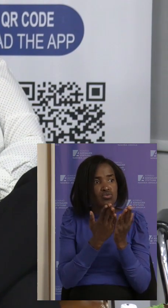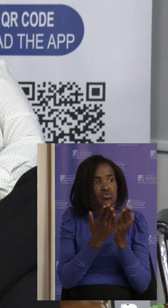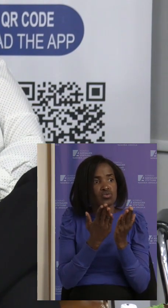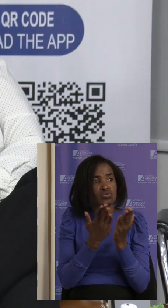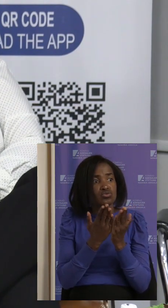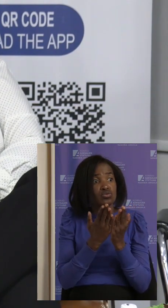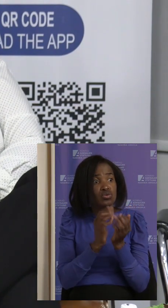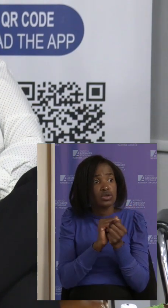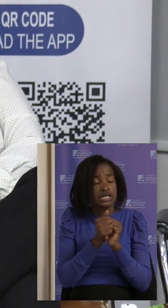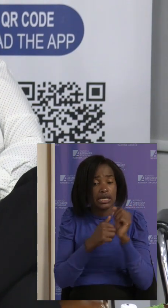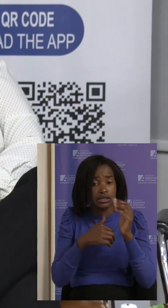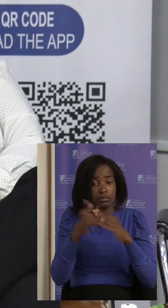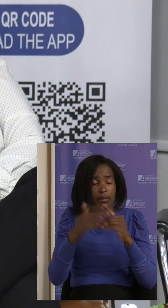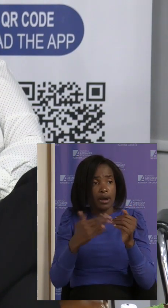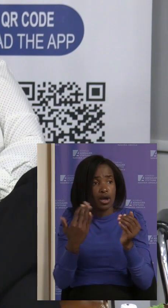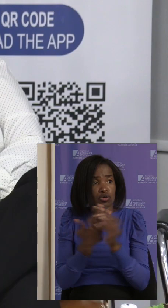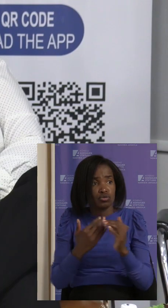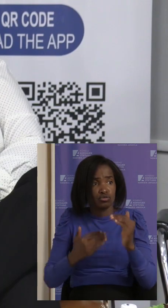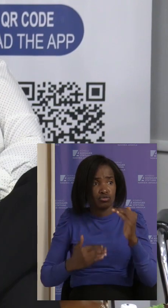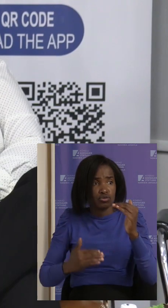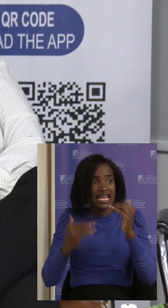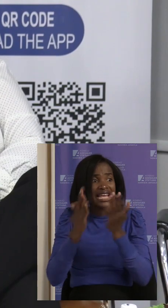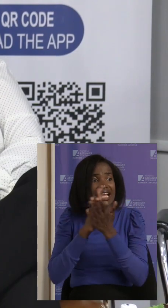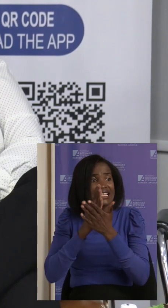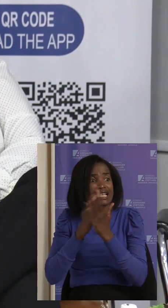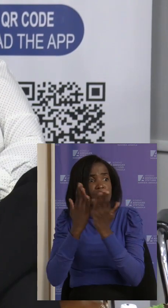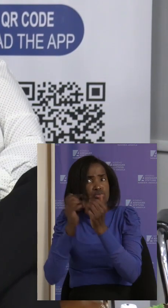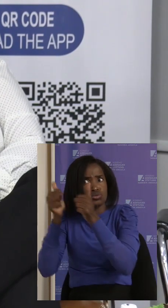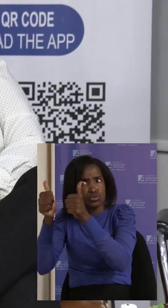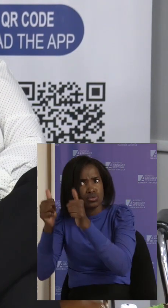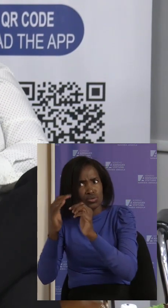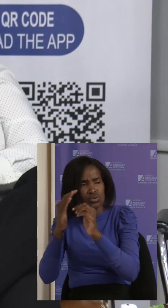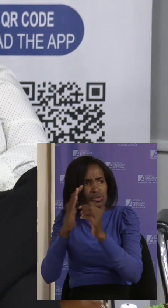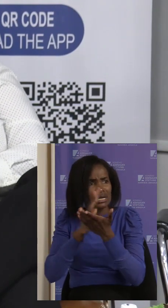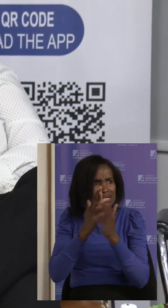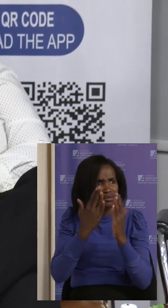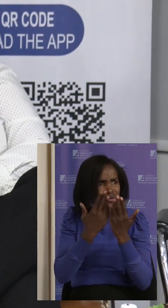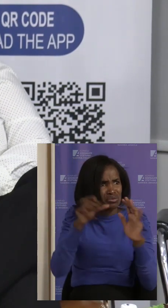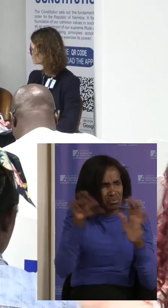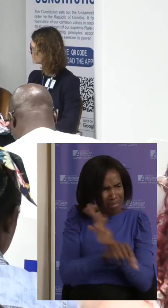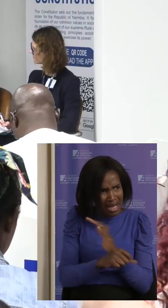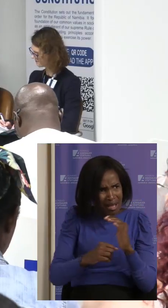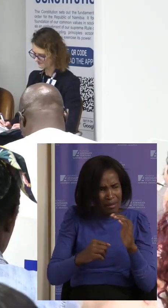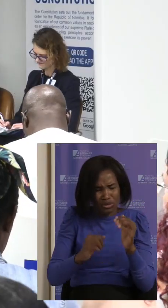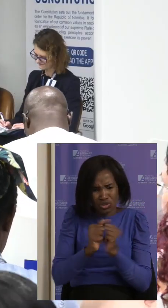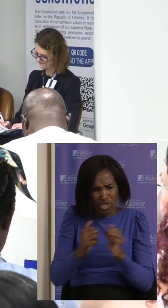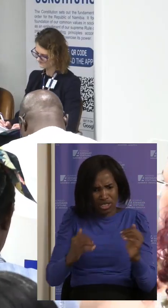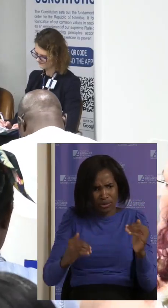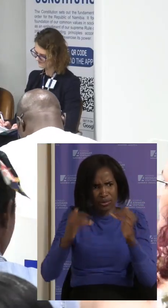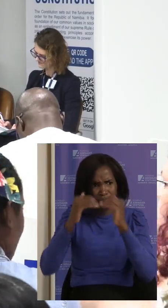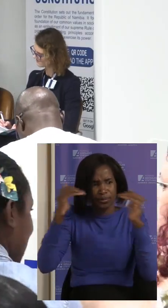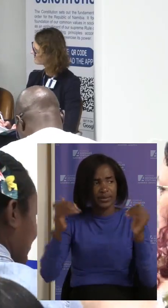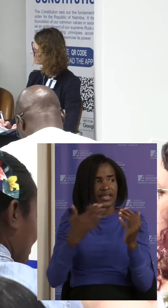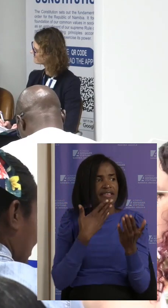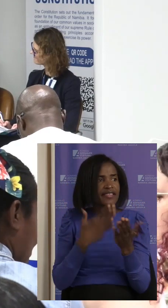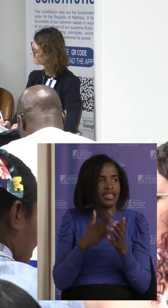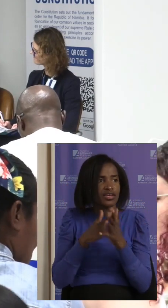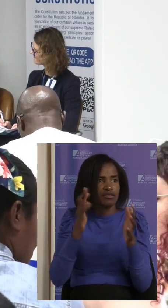think I thank you very much for your patience, and until we meet again, thank you.